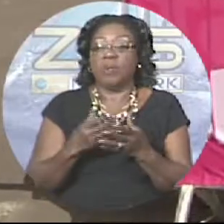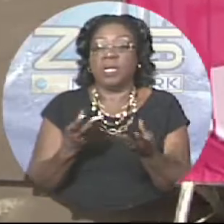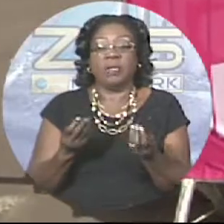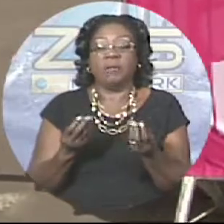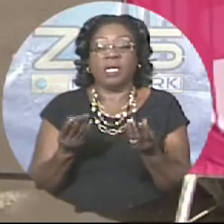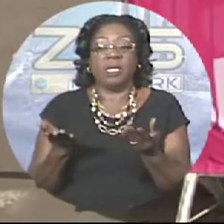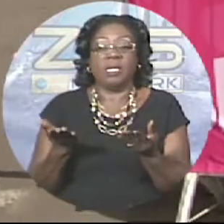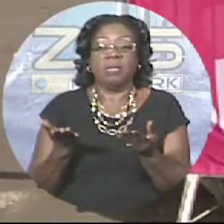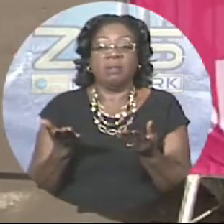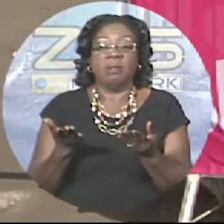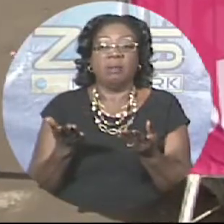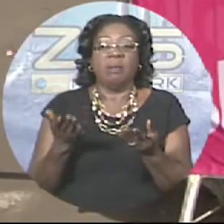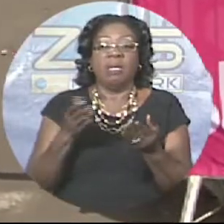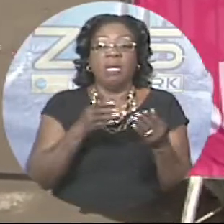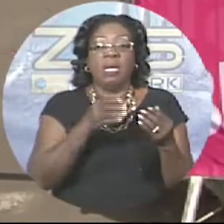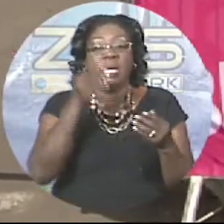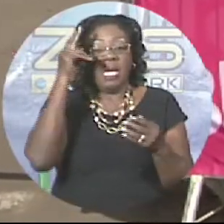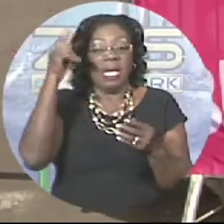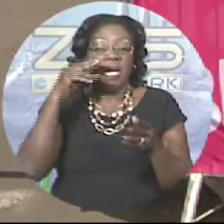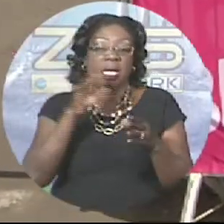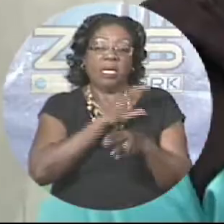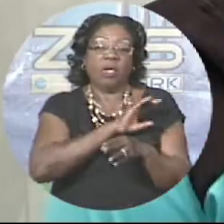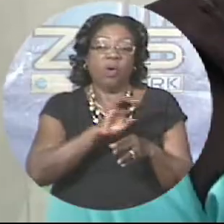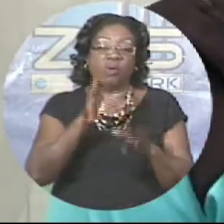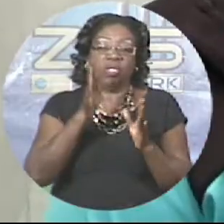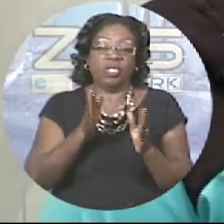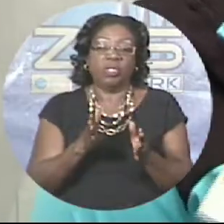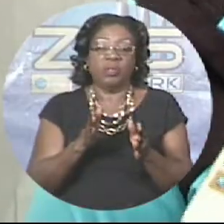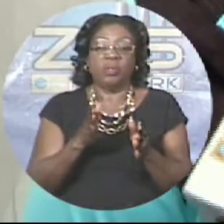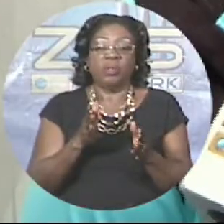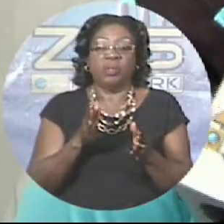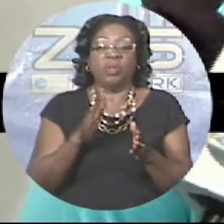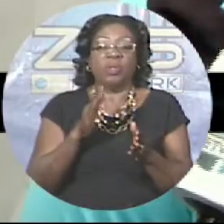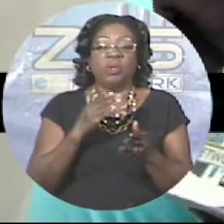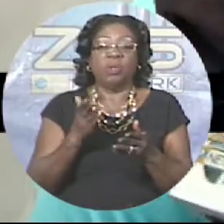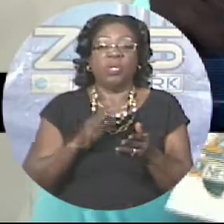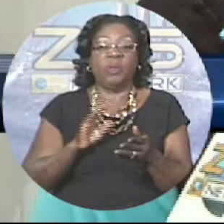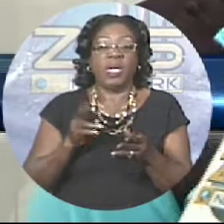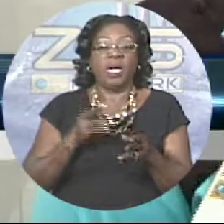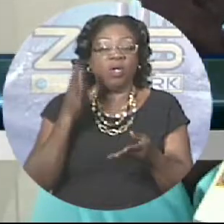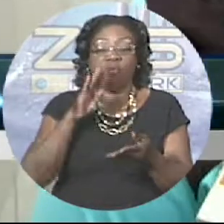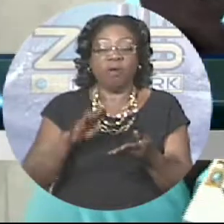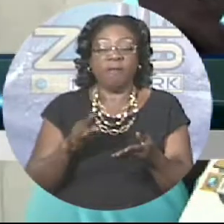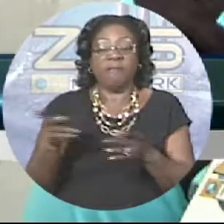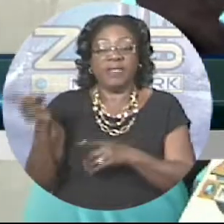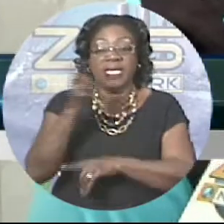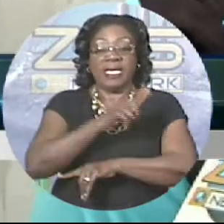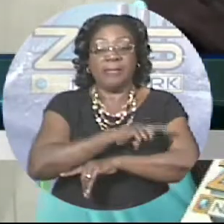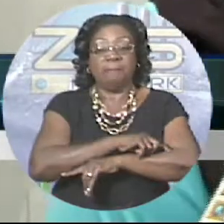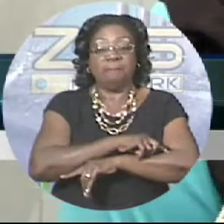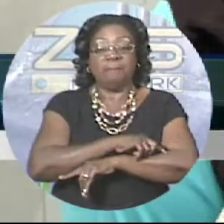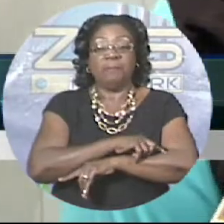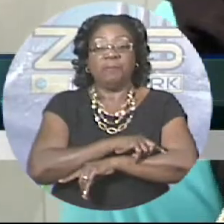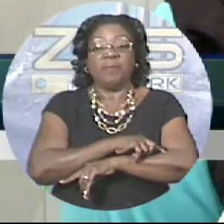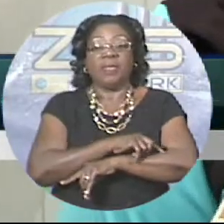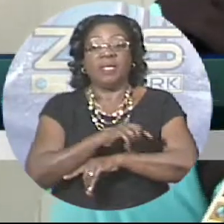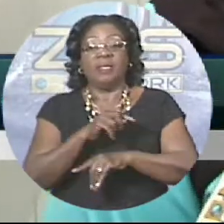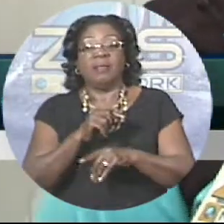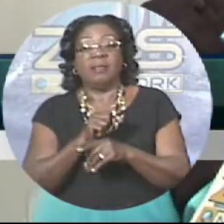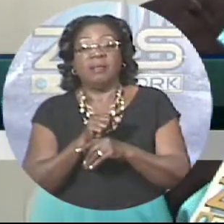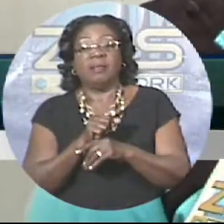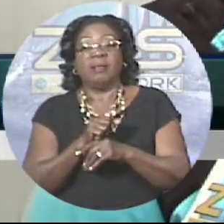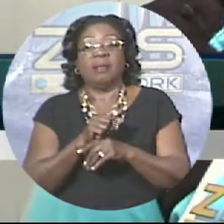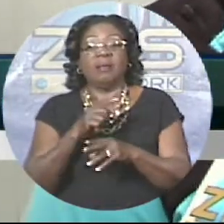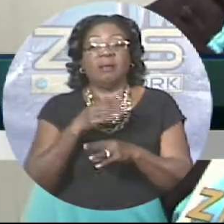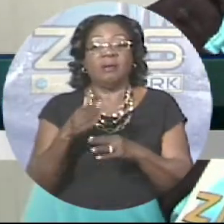coach Diane Woodside summed it up this way. Wow, we had a rough day. We had some really good exchange practices.